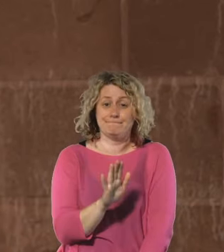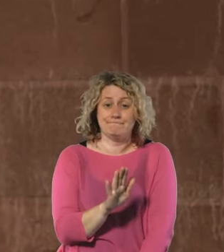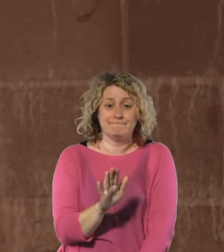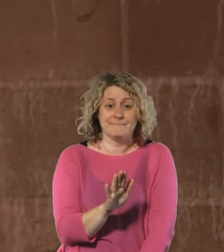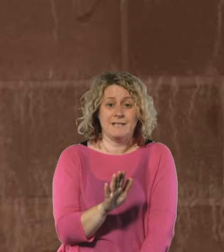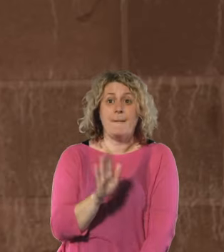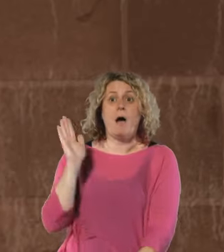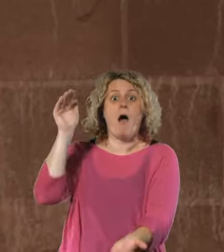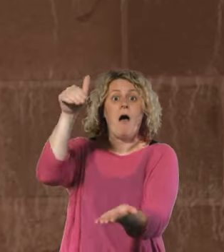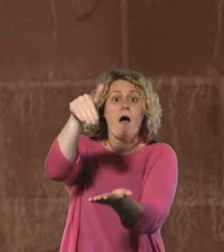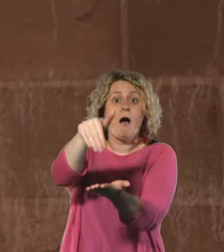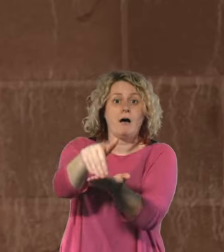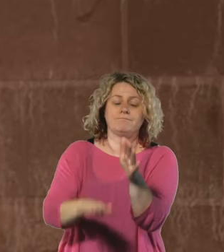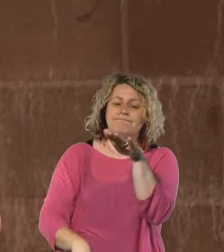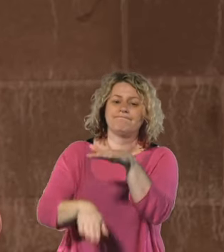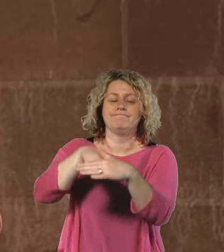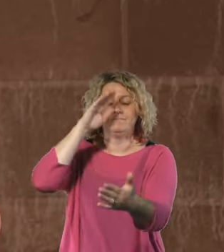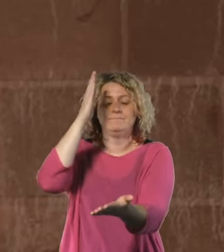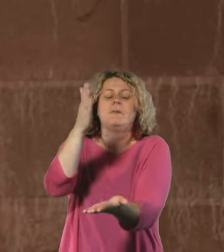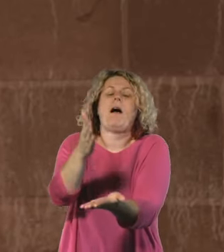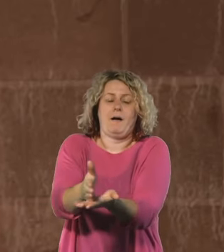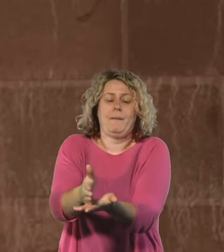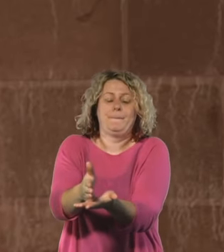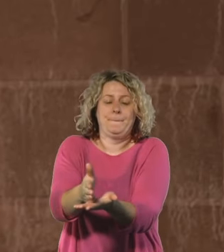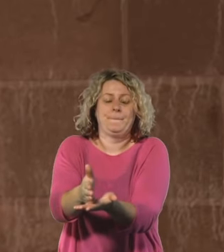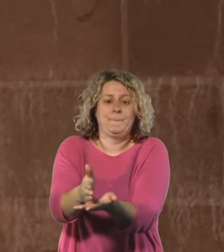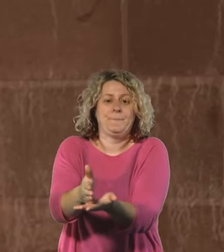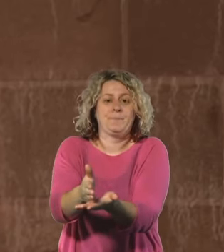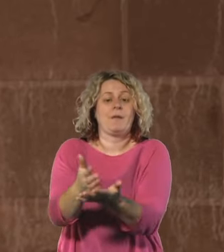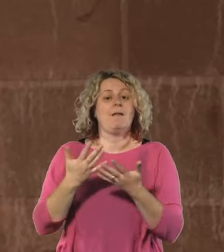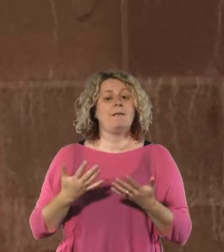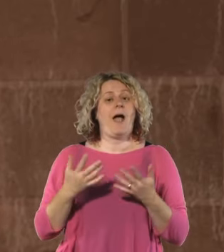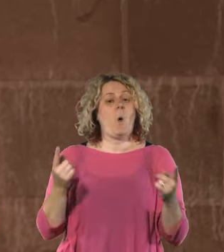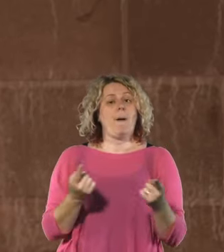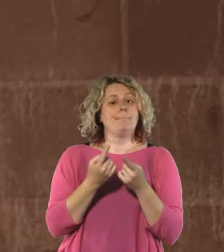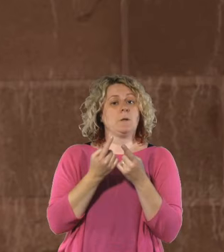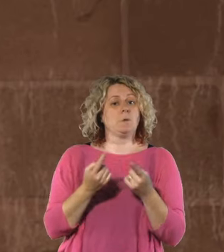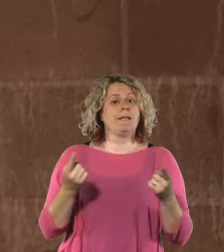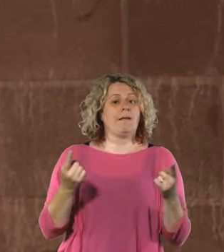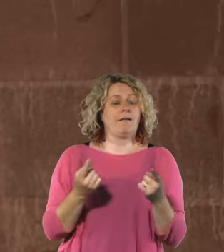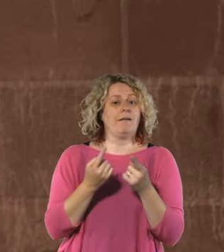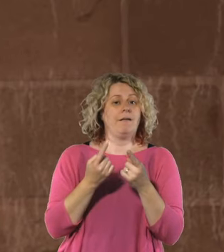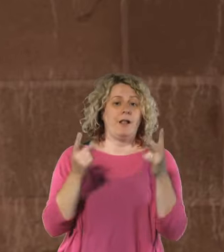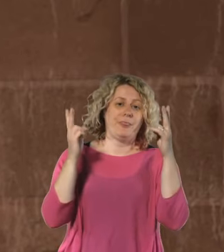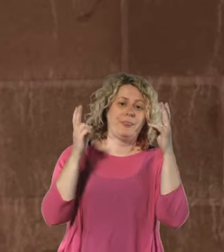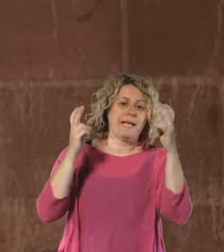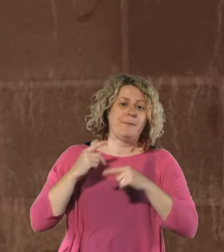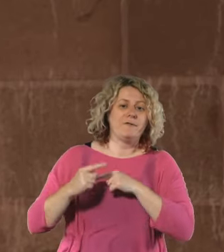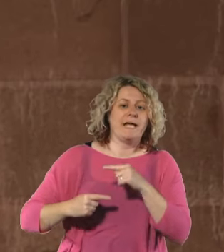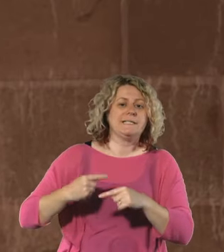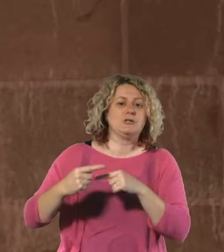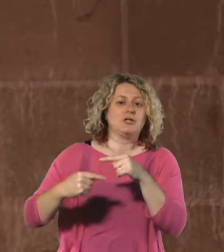secure. And we're going to listen to a piece of music now, which speaks of that eternal home for which